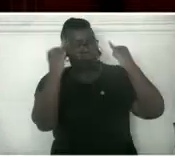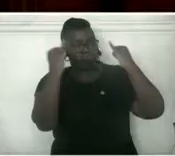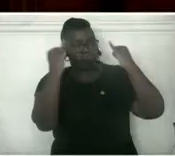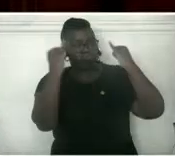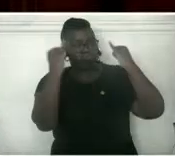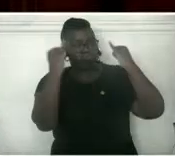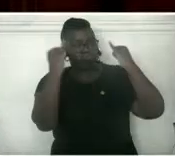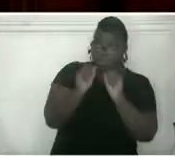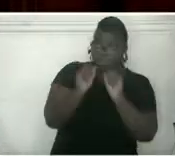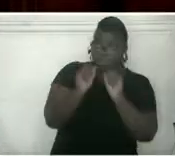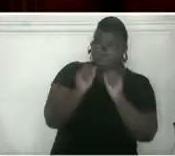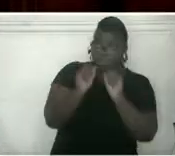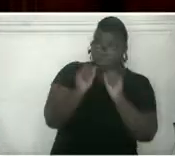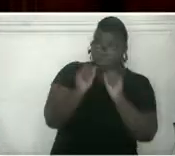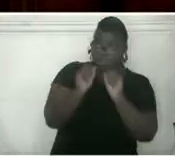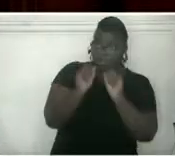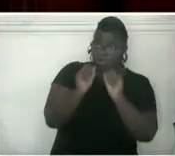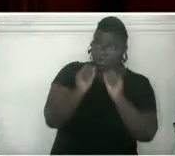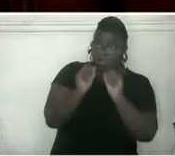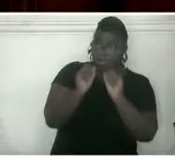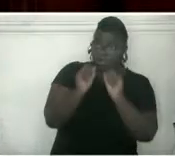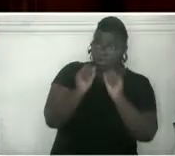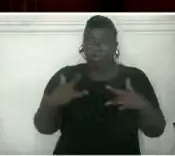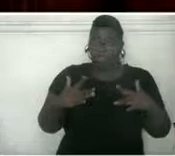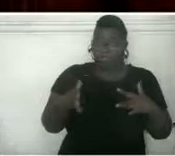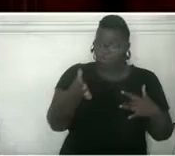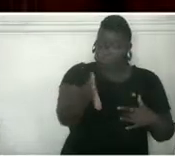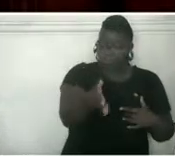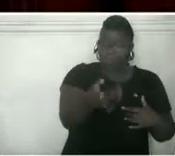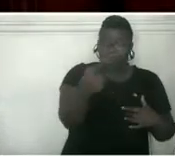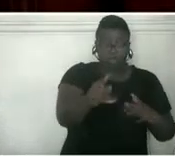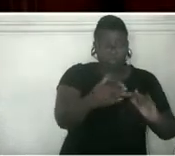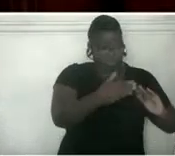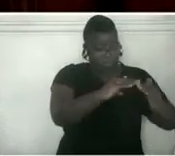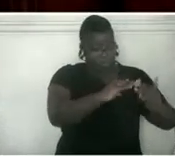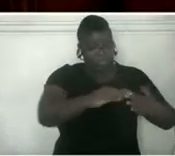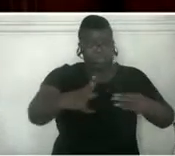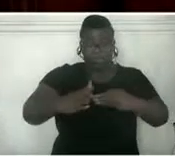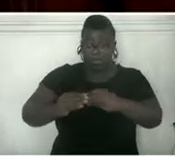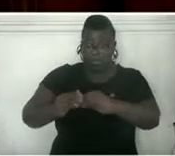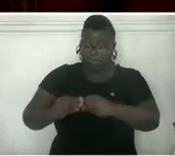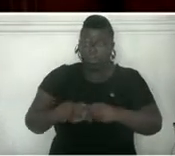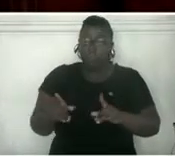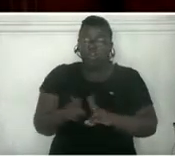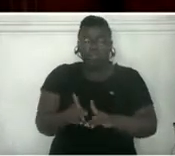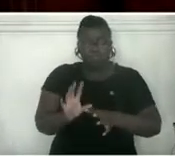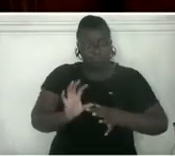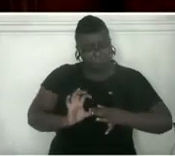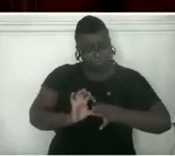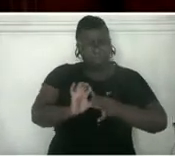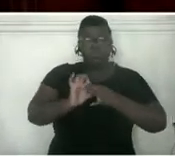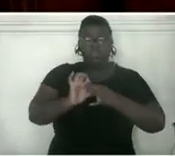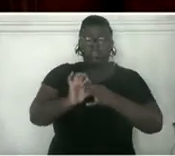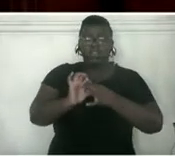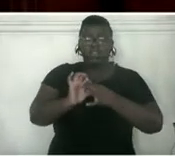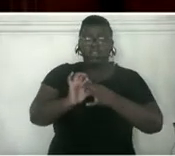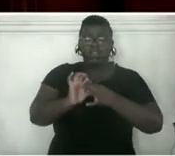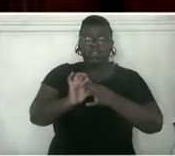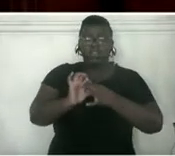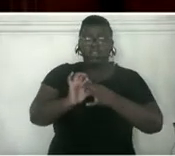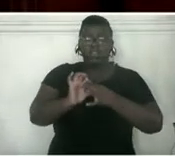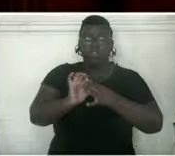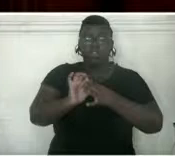to all concerns raised by citizens and are committed to address them in pursuit of